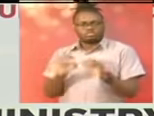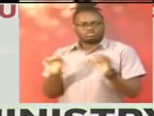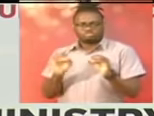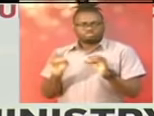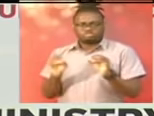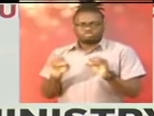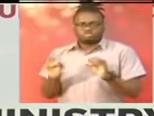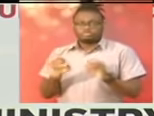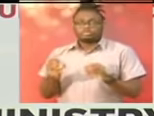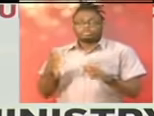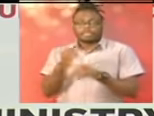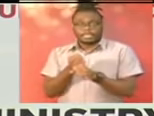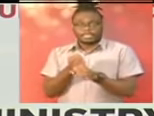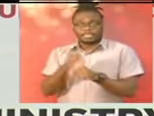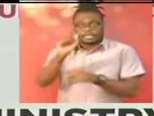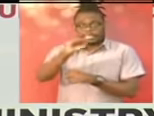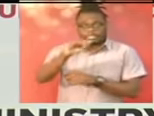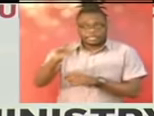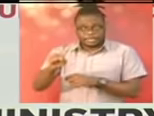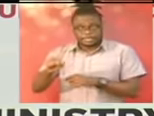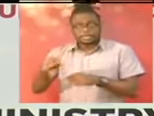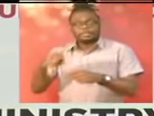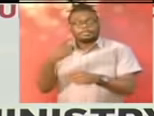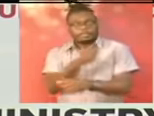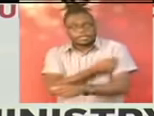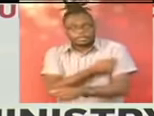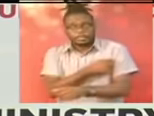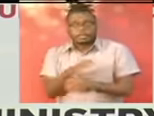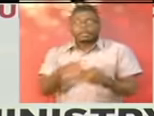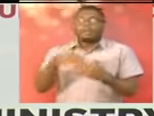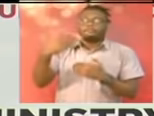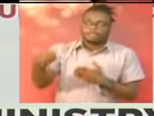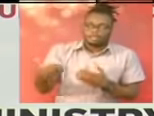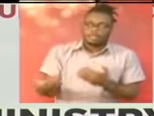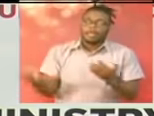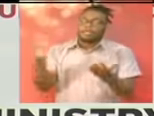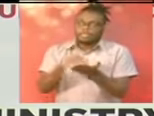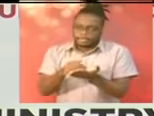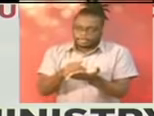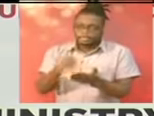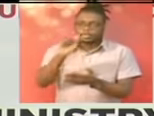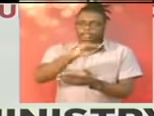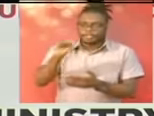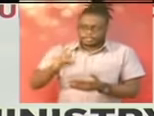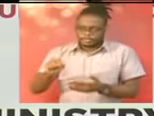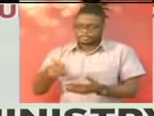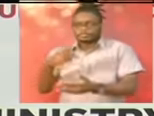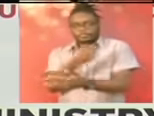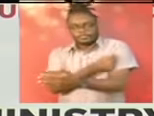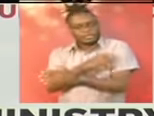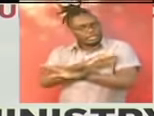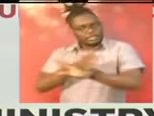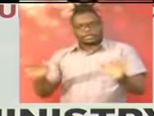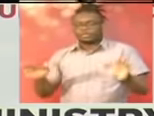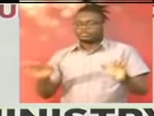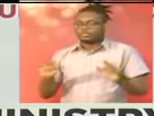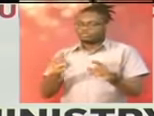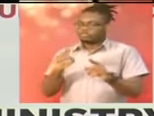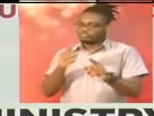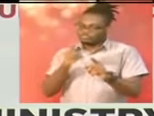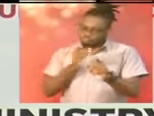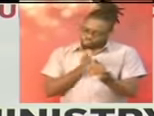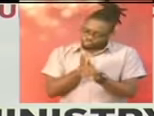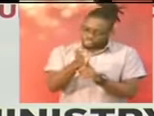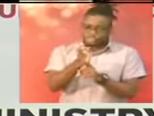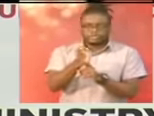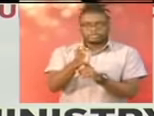I believe that answers what you didn't ask. So we won't be mixing what we have. The only mixture that will be approved are the ones that have been approved by WHO,